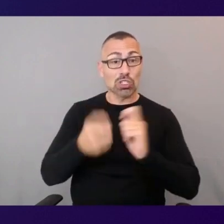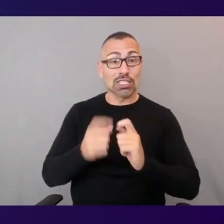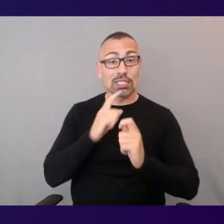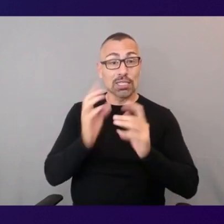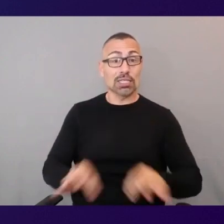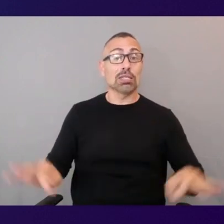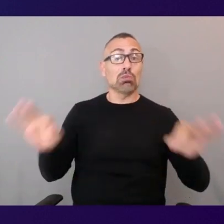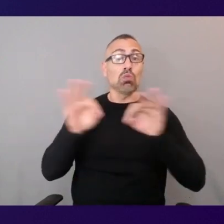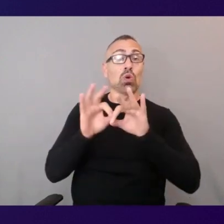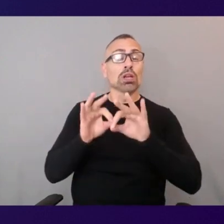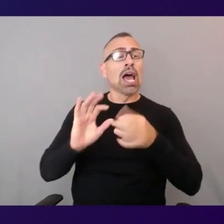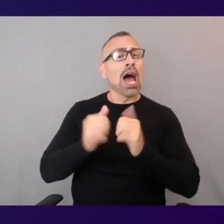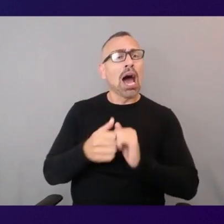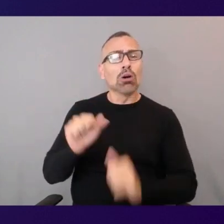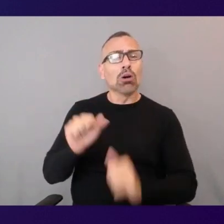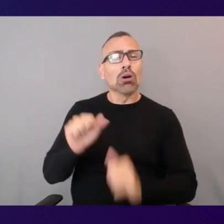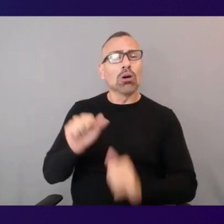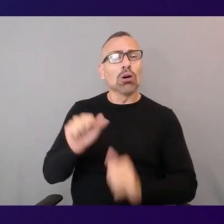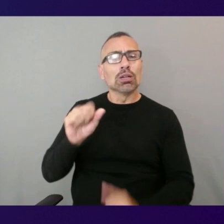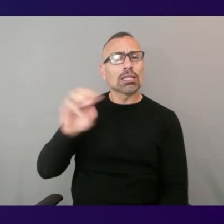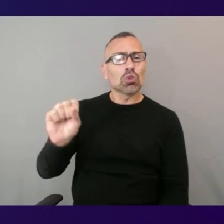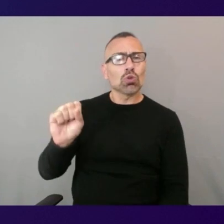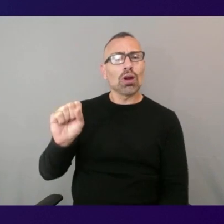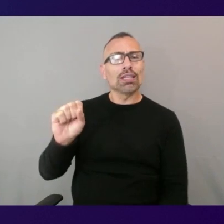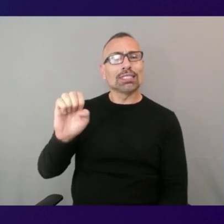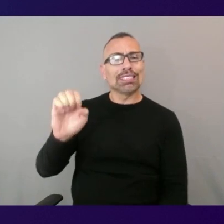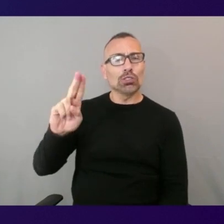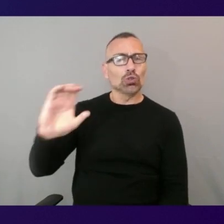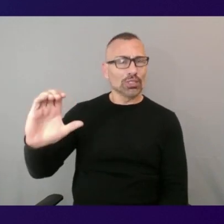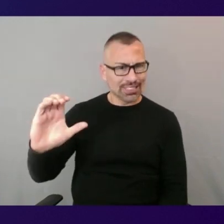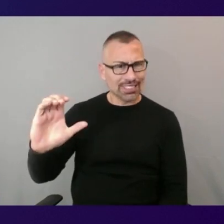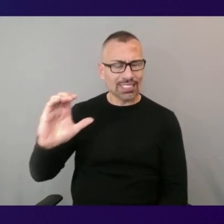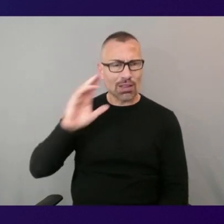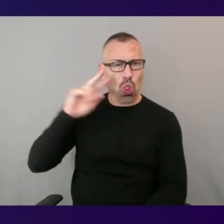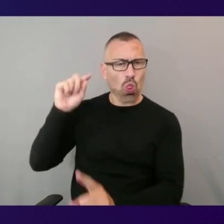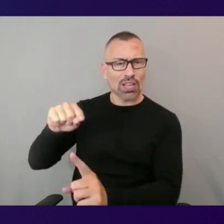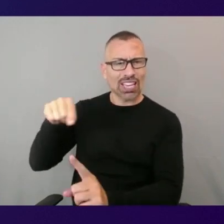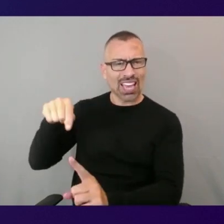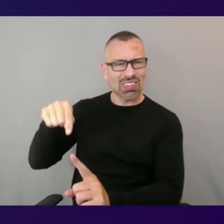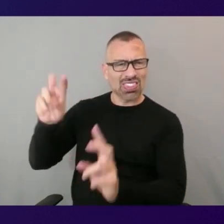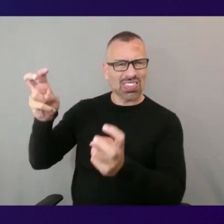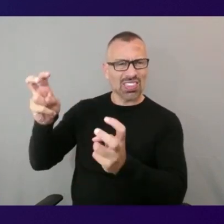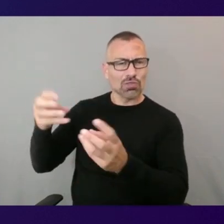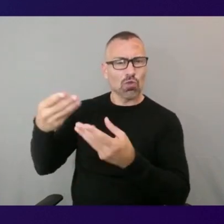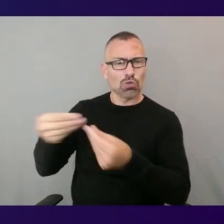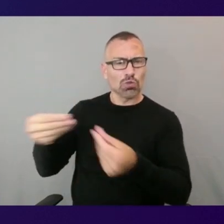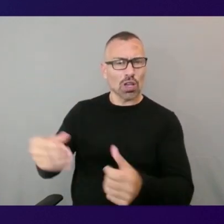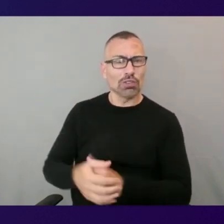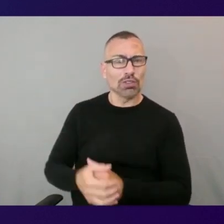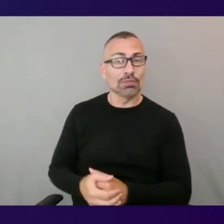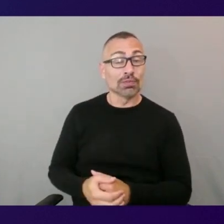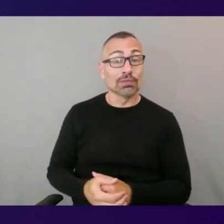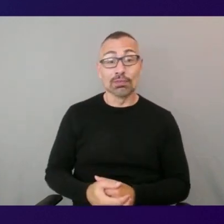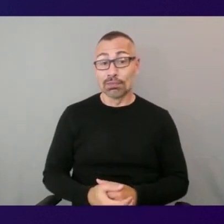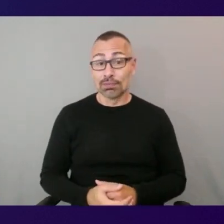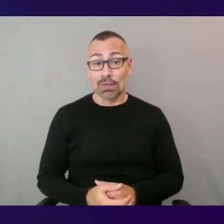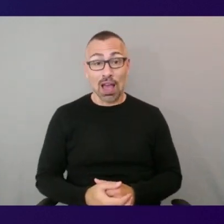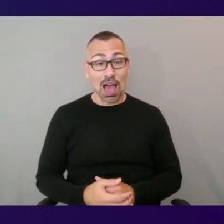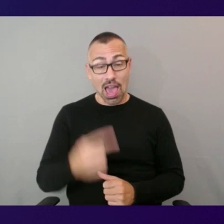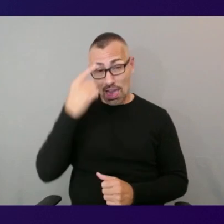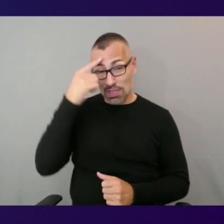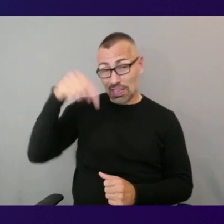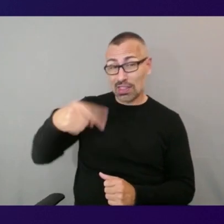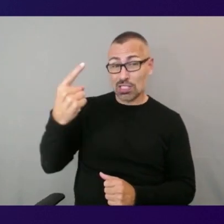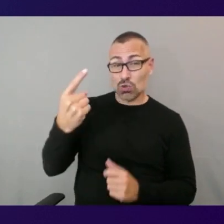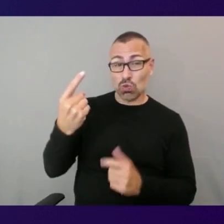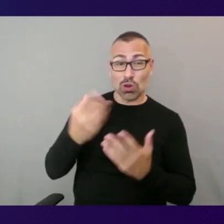Computing services addressing this? I think maybe this could be one of those ways, right? Giving you back time. I don't know.